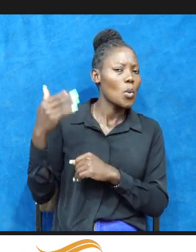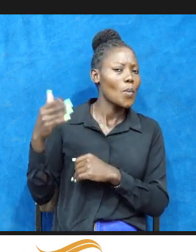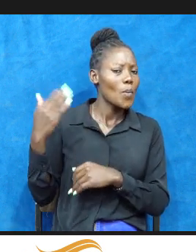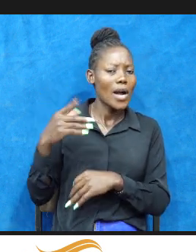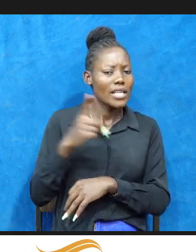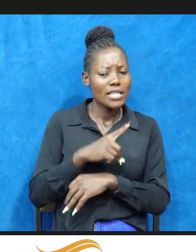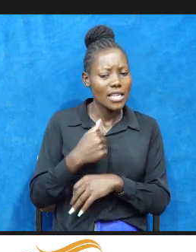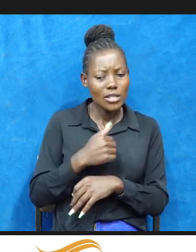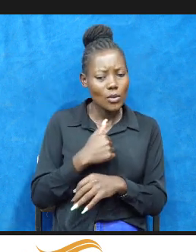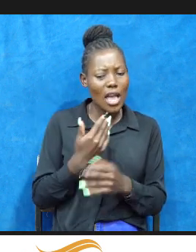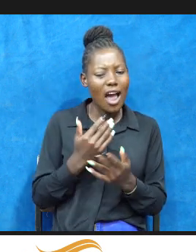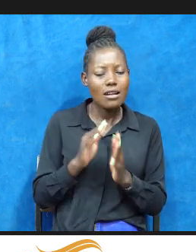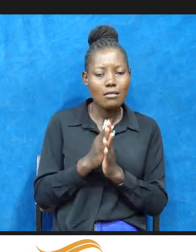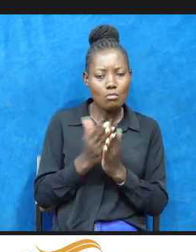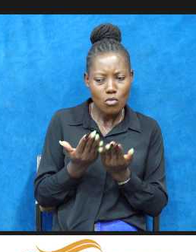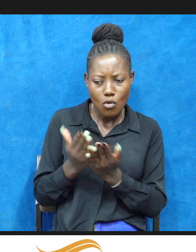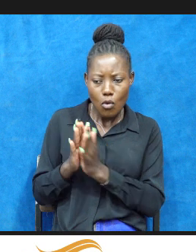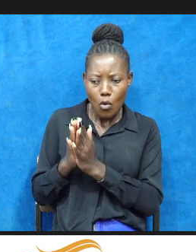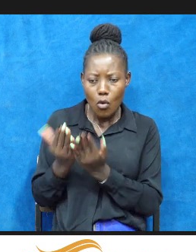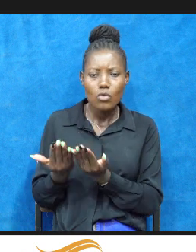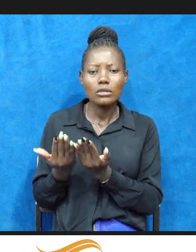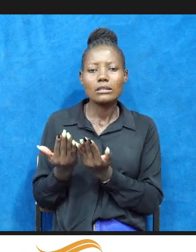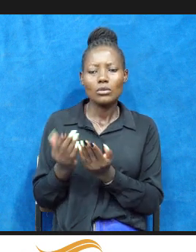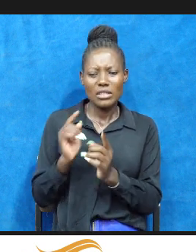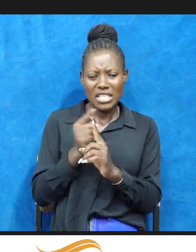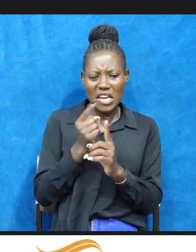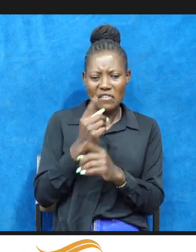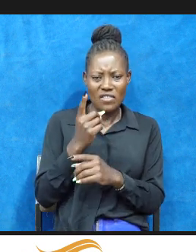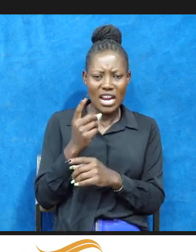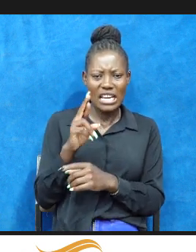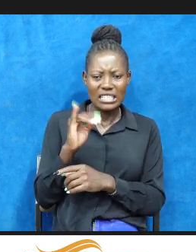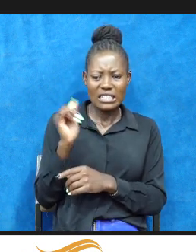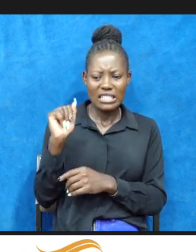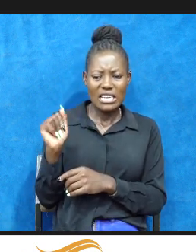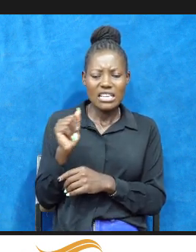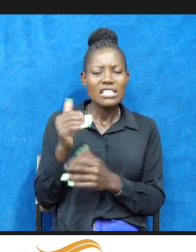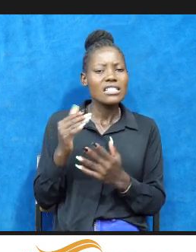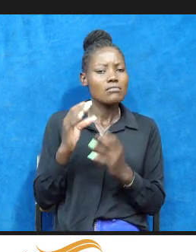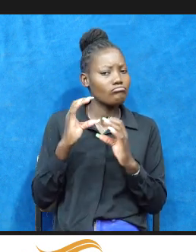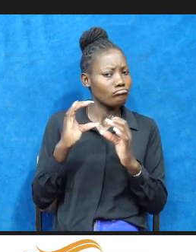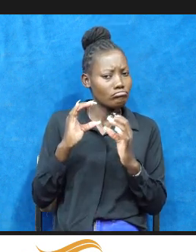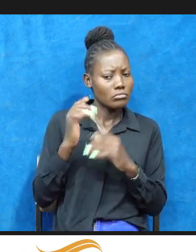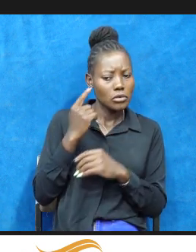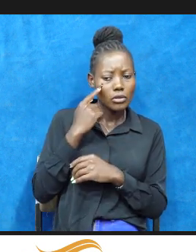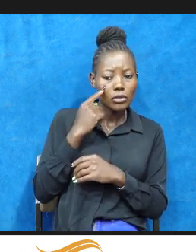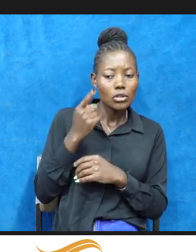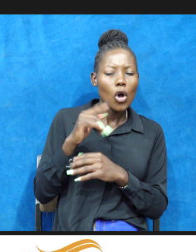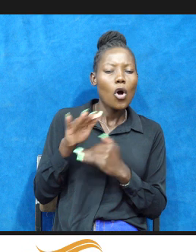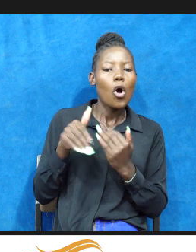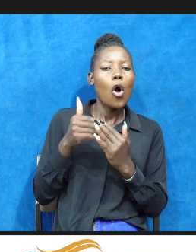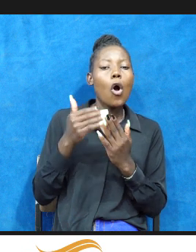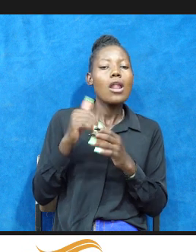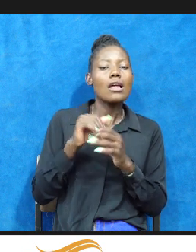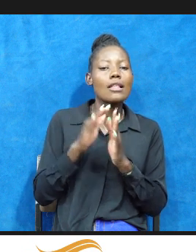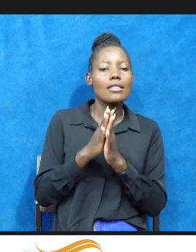there were books that came out that had plyometric drills. So there were coaches that were utilizing every single drill in the book. And